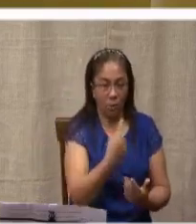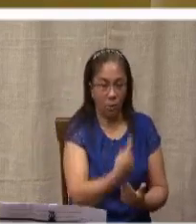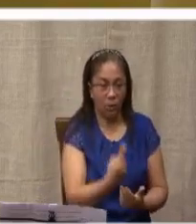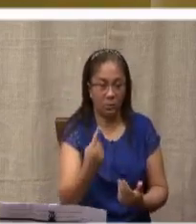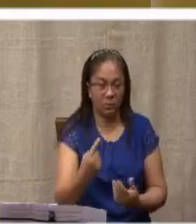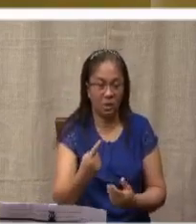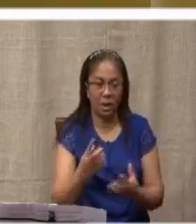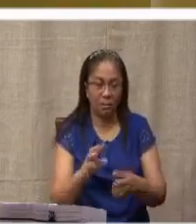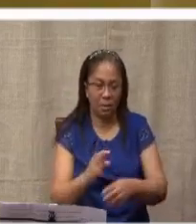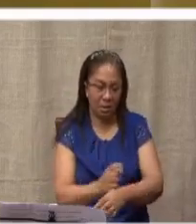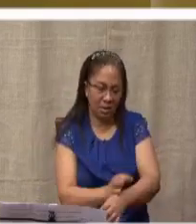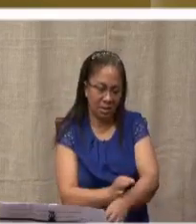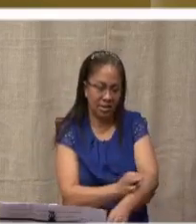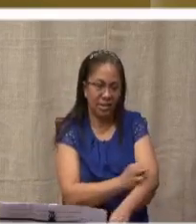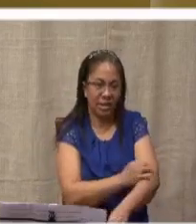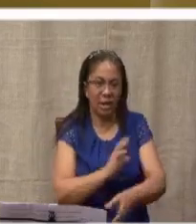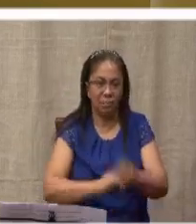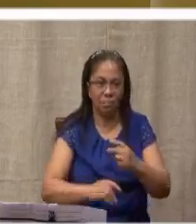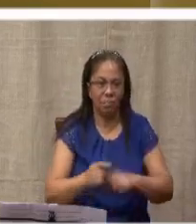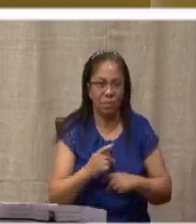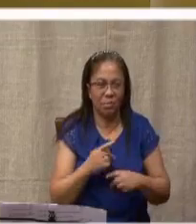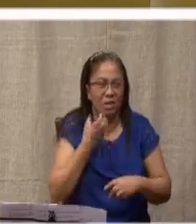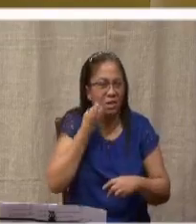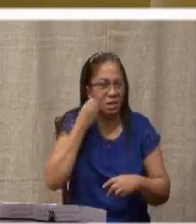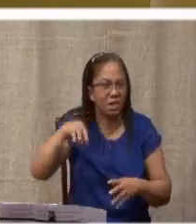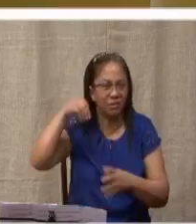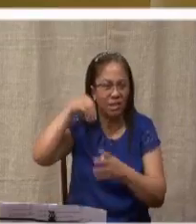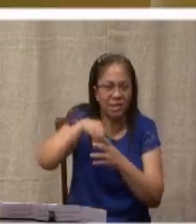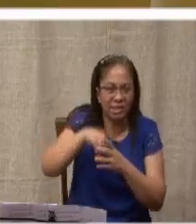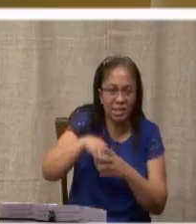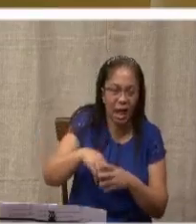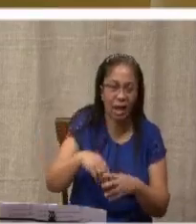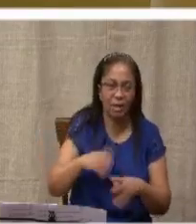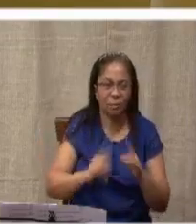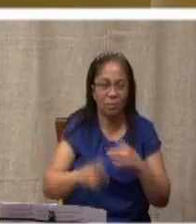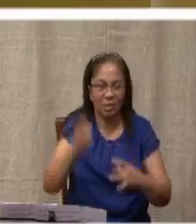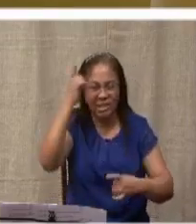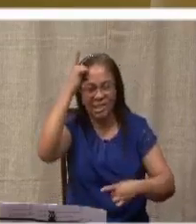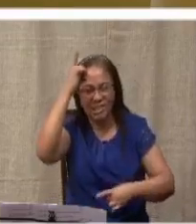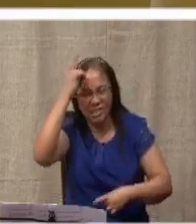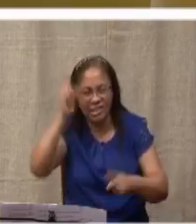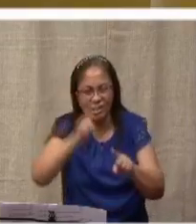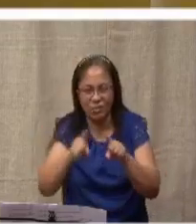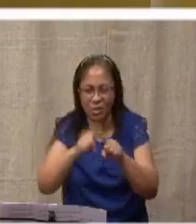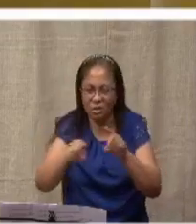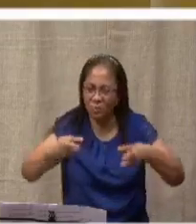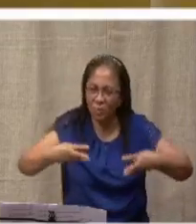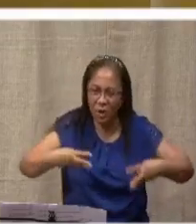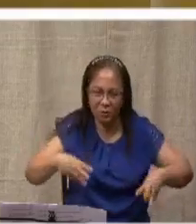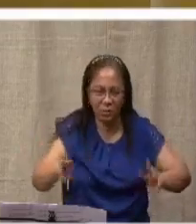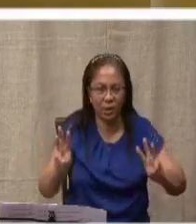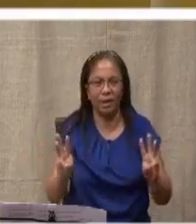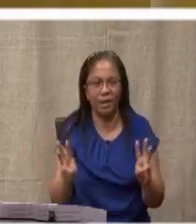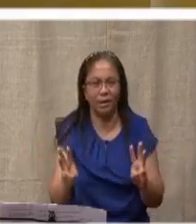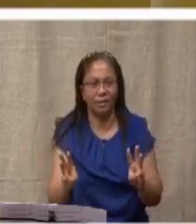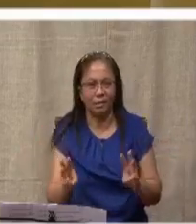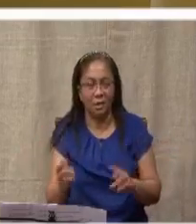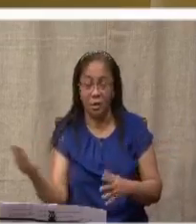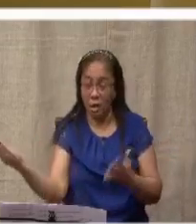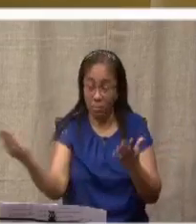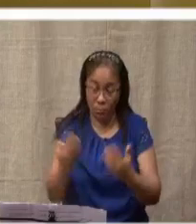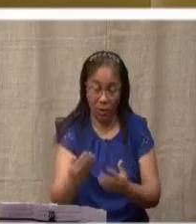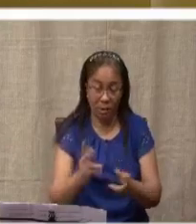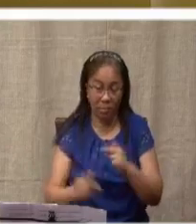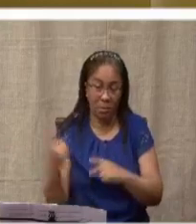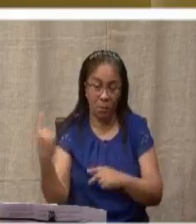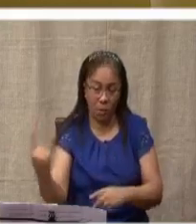the lepers and the those who were tortured and and those who had evil spirits and and those who were infirmed in every kind of way one by one they